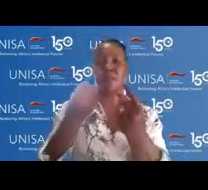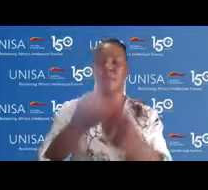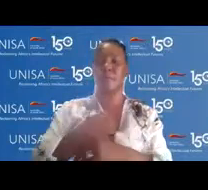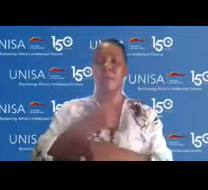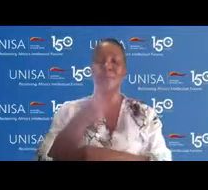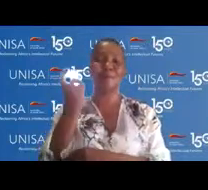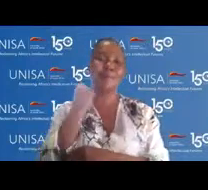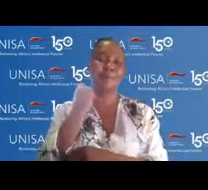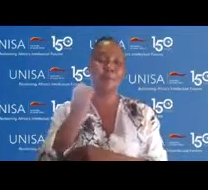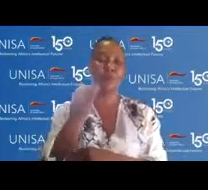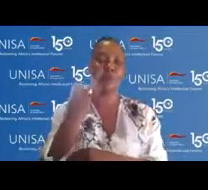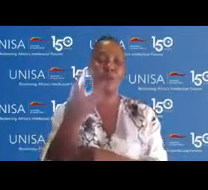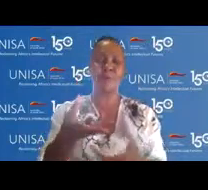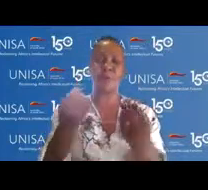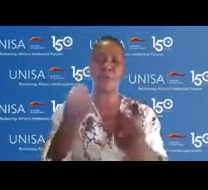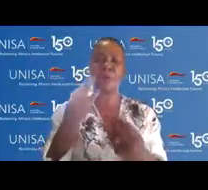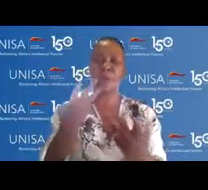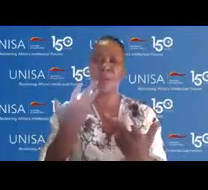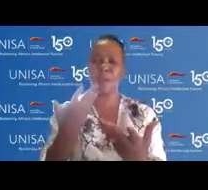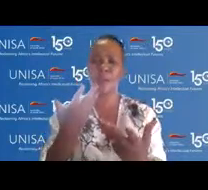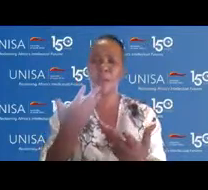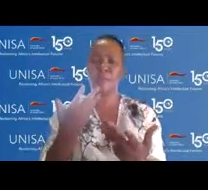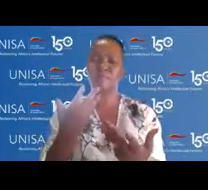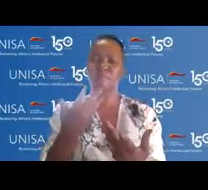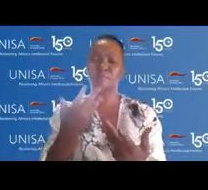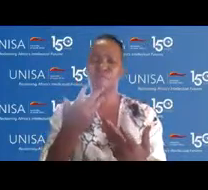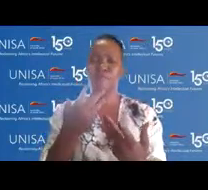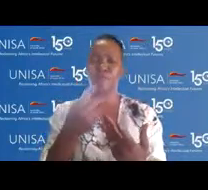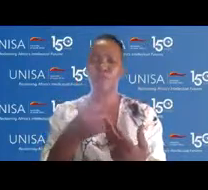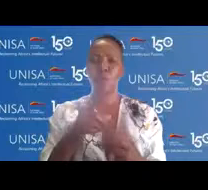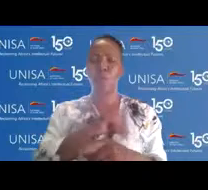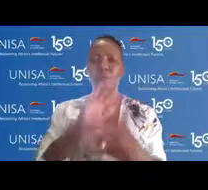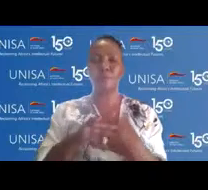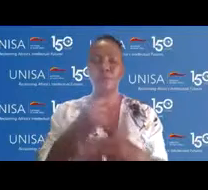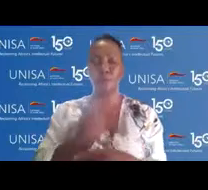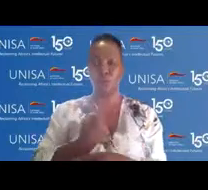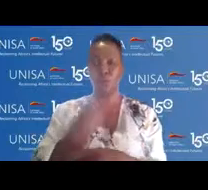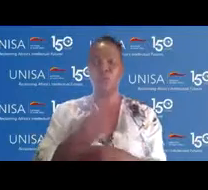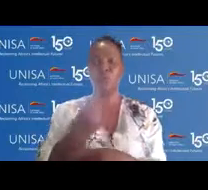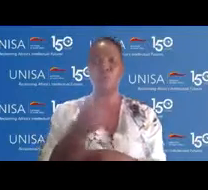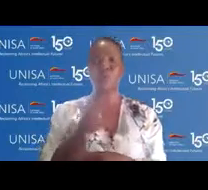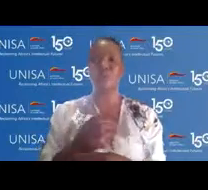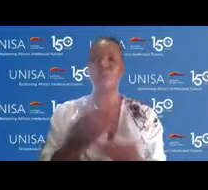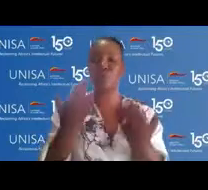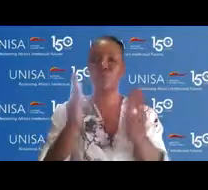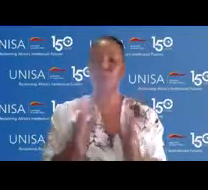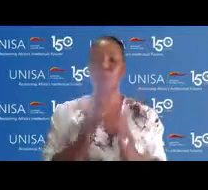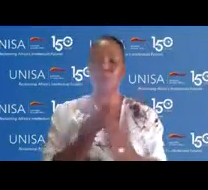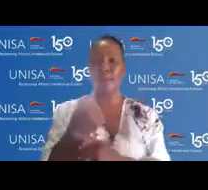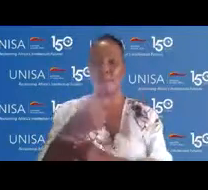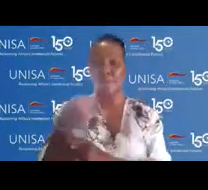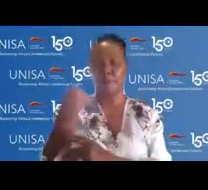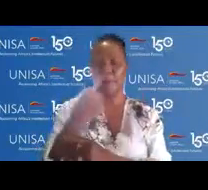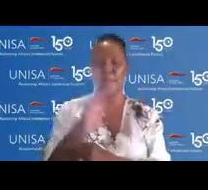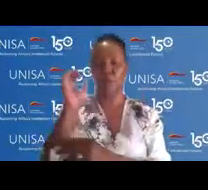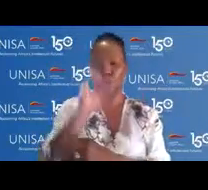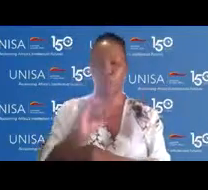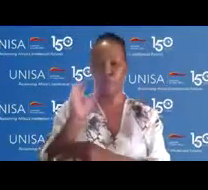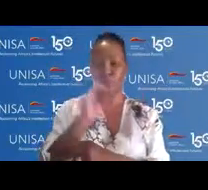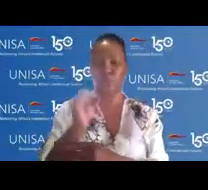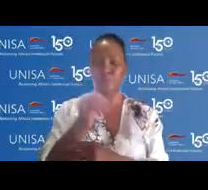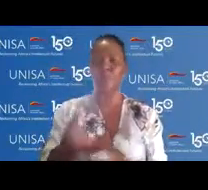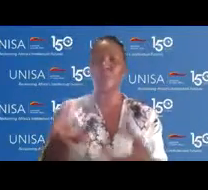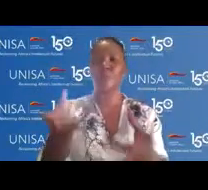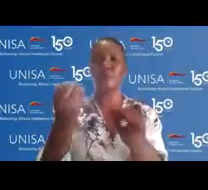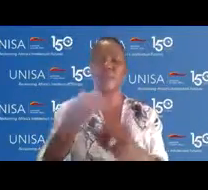it? It's the fun of being a student as well. Yes, on the 1st of October, I see I got mine, and I'm with Vodacom.